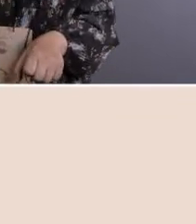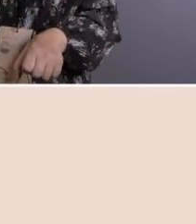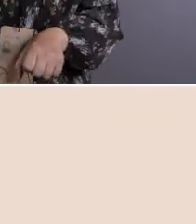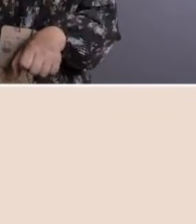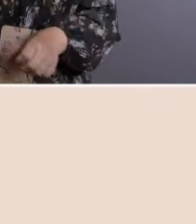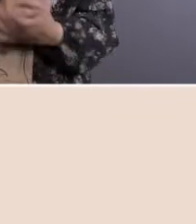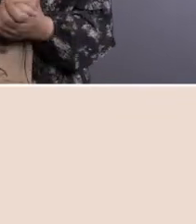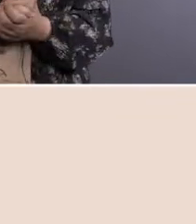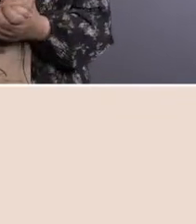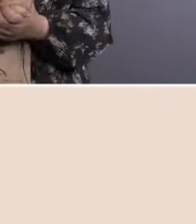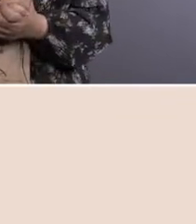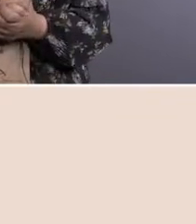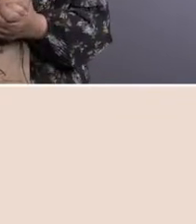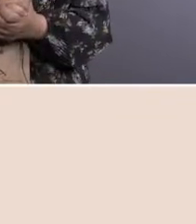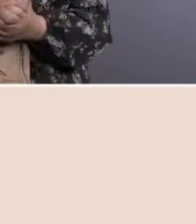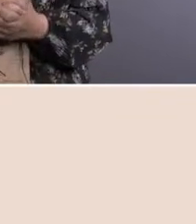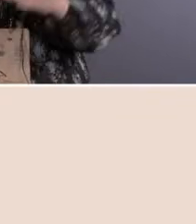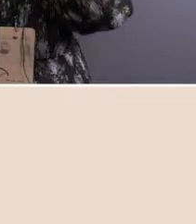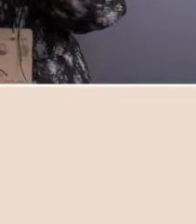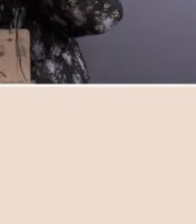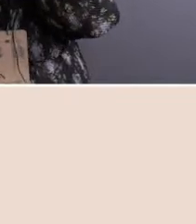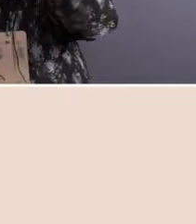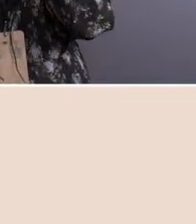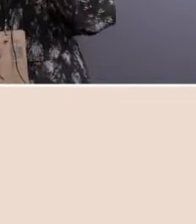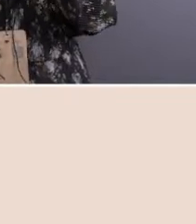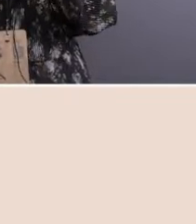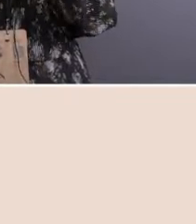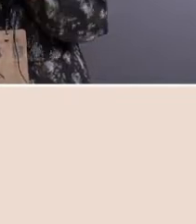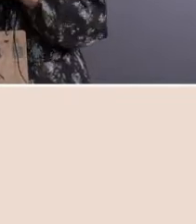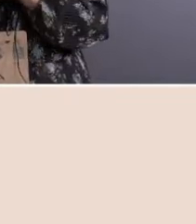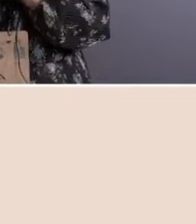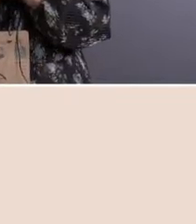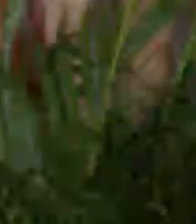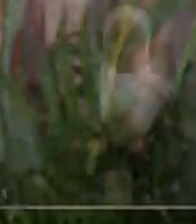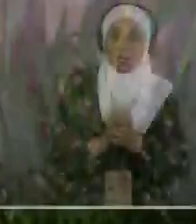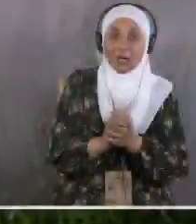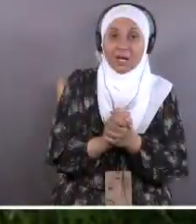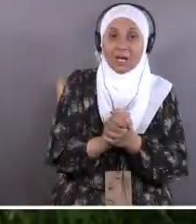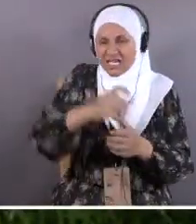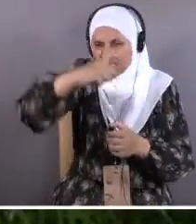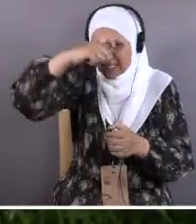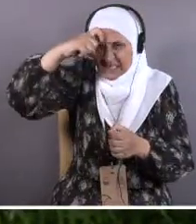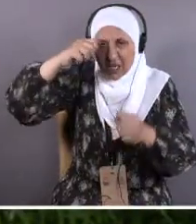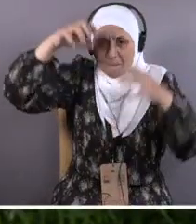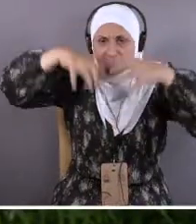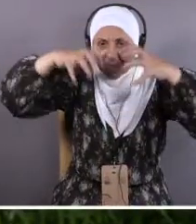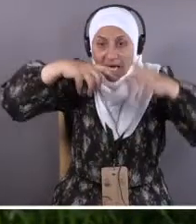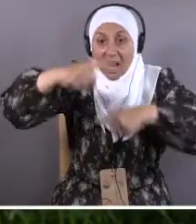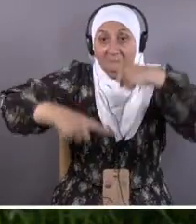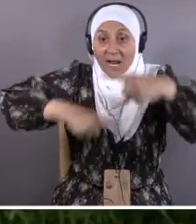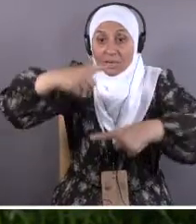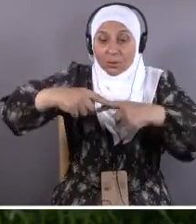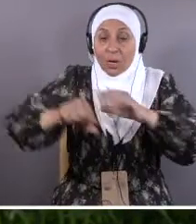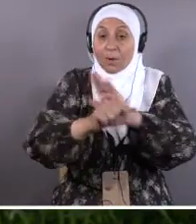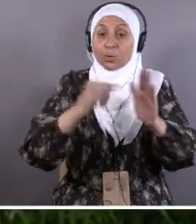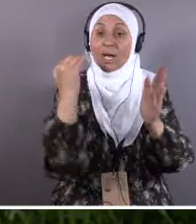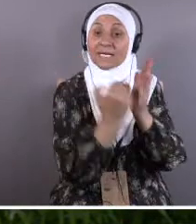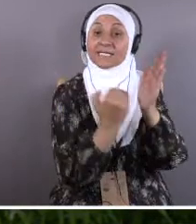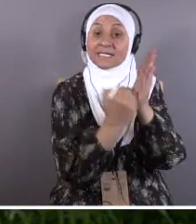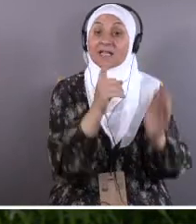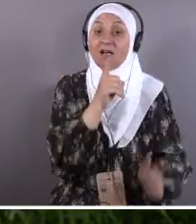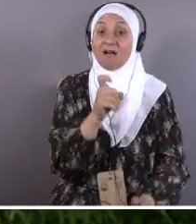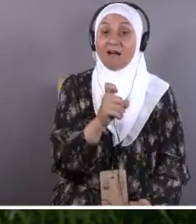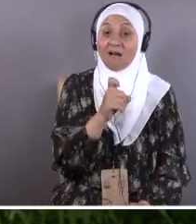main insights relates to sustainability frameworks for countries such as Qatar. Qatar's economy is not supported by its